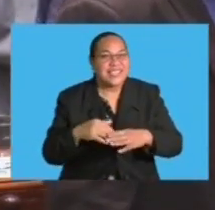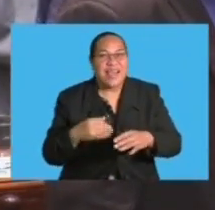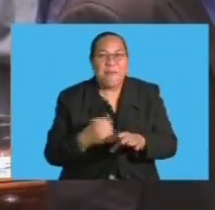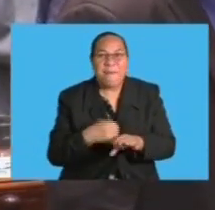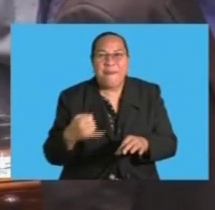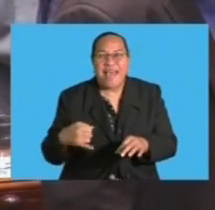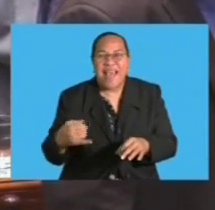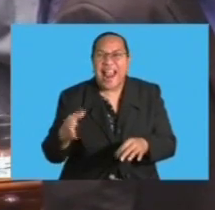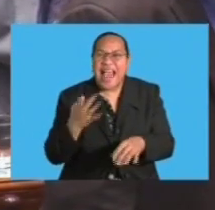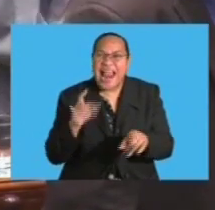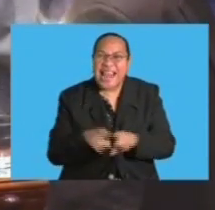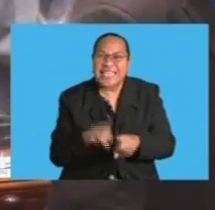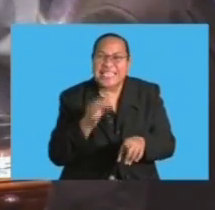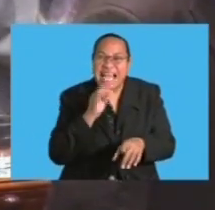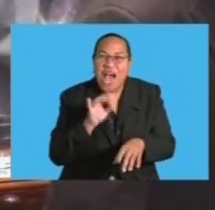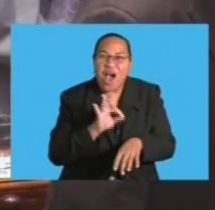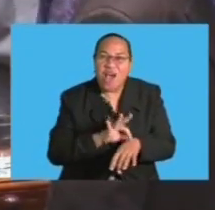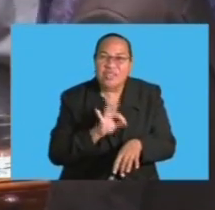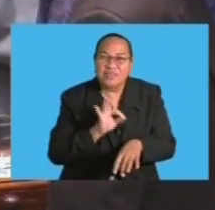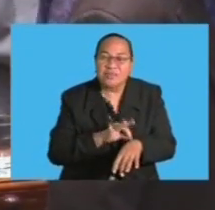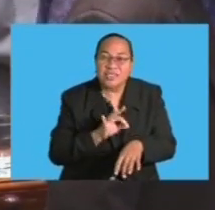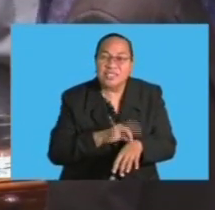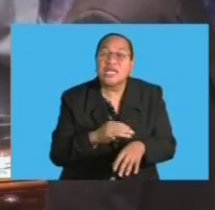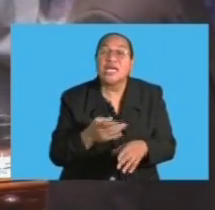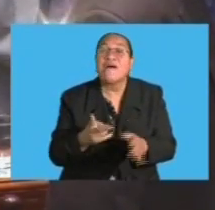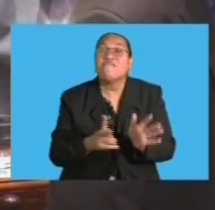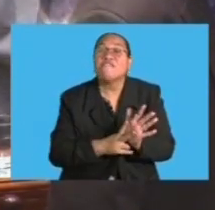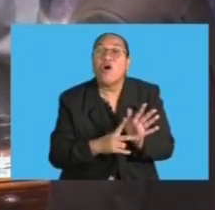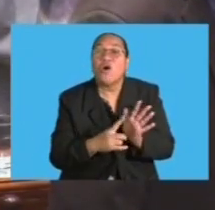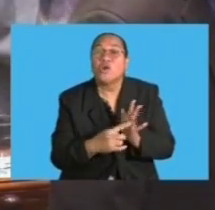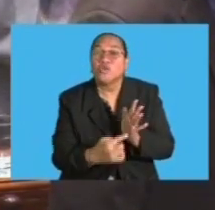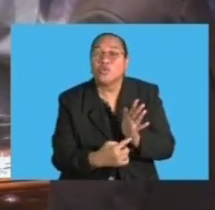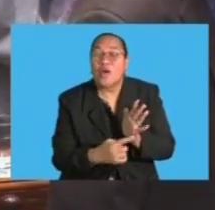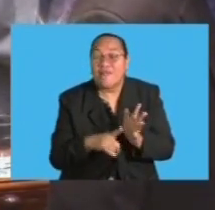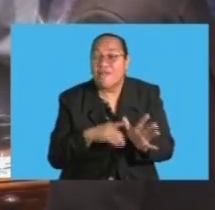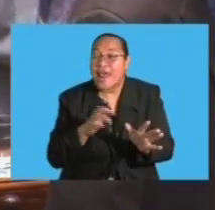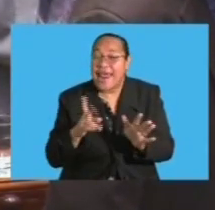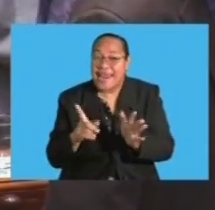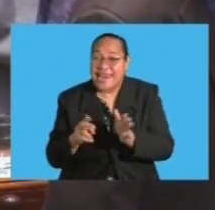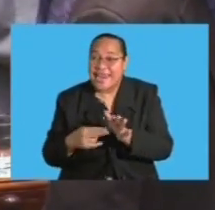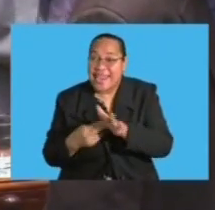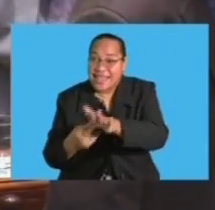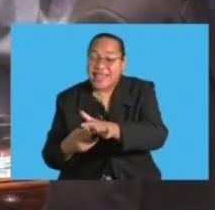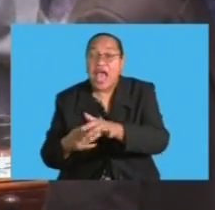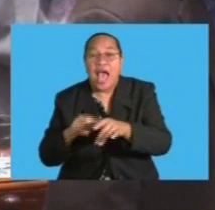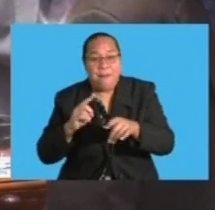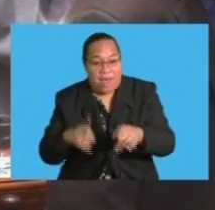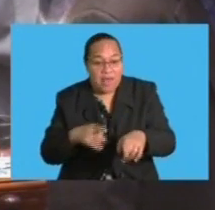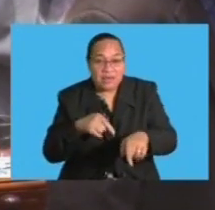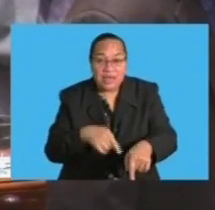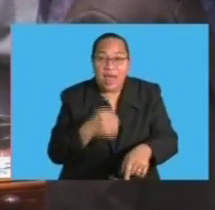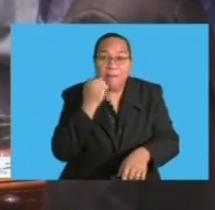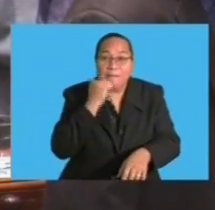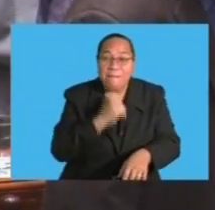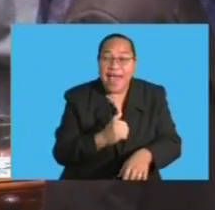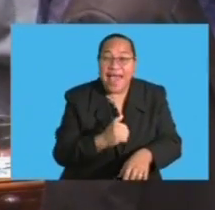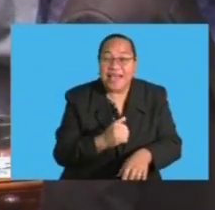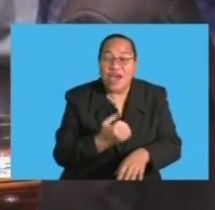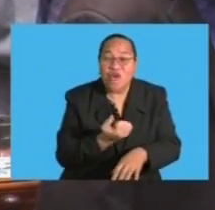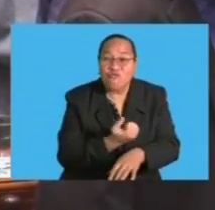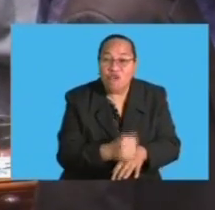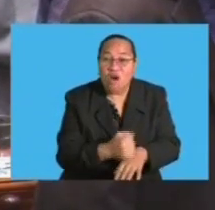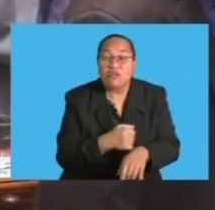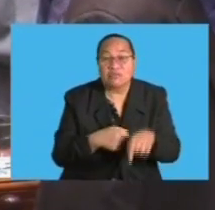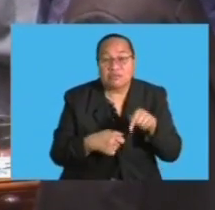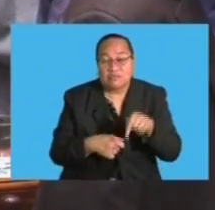but with the Black Rock project, the medical